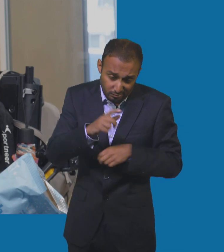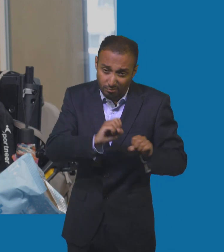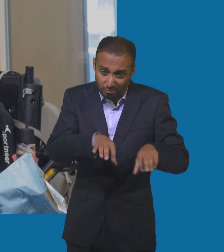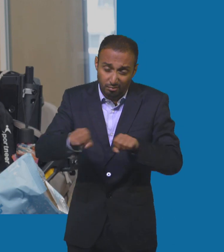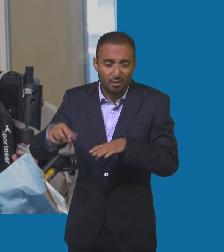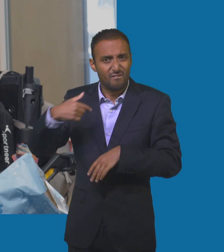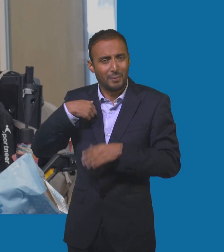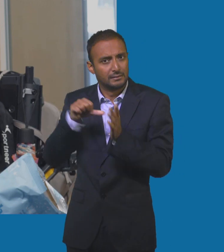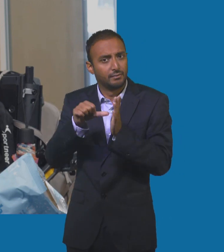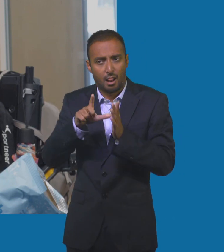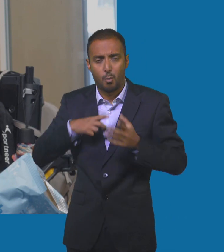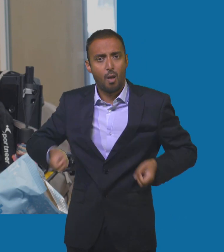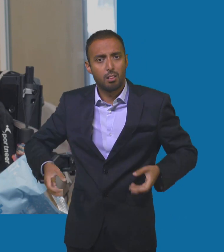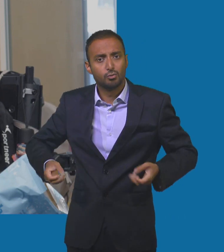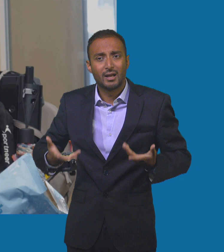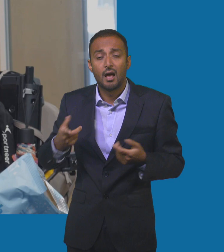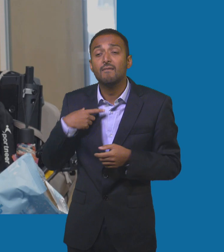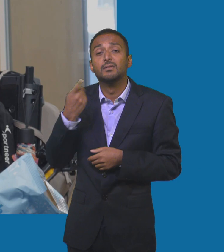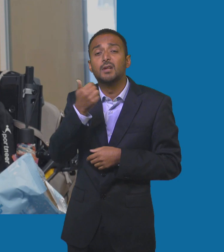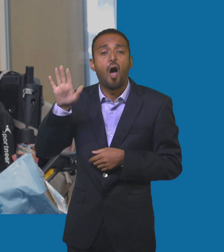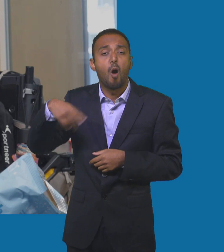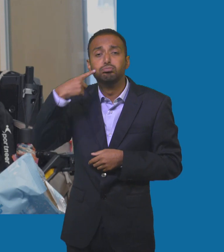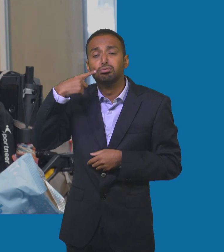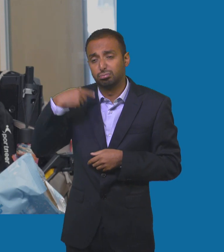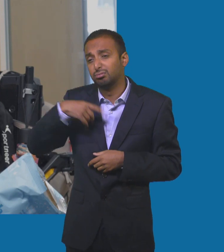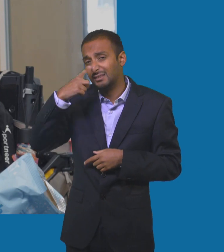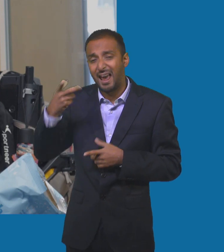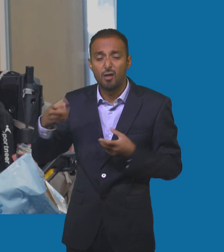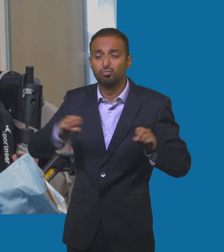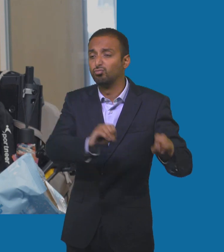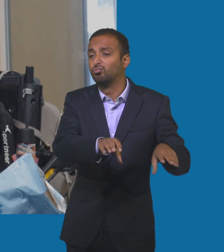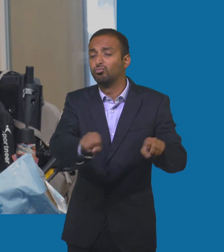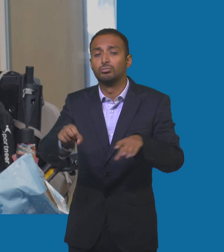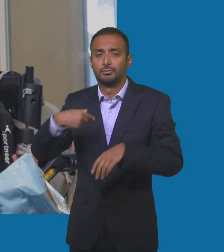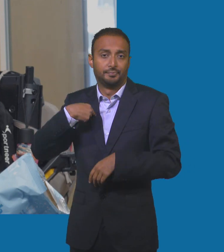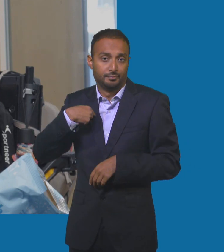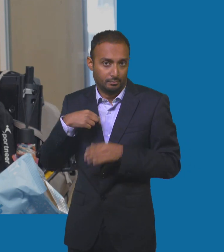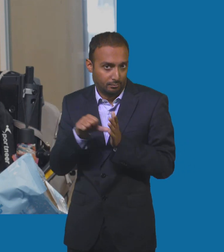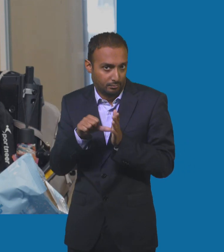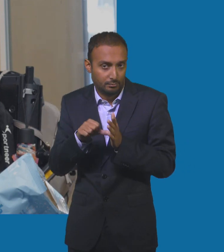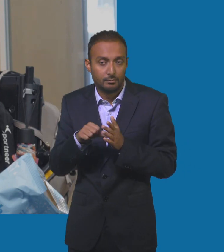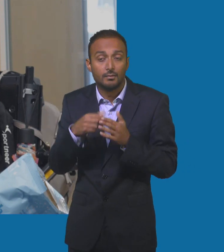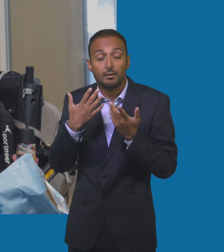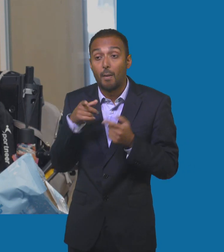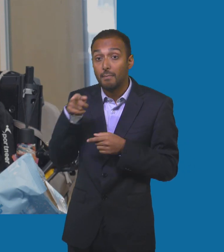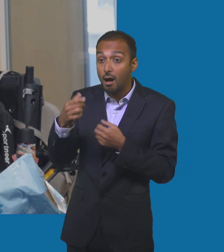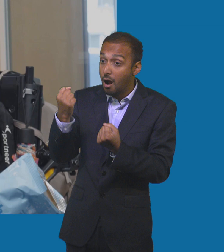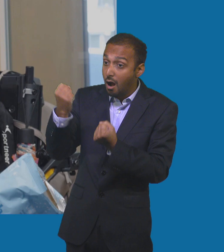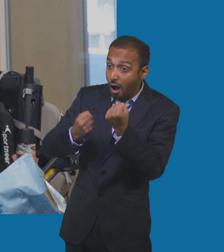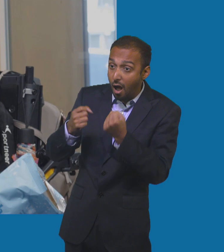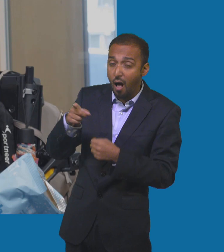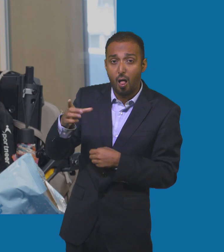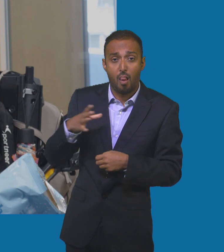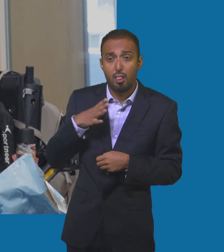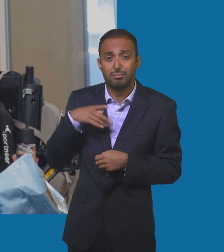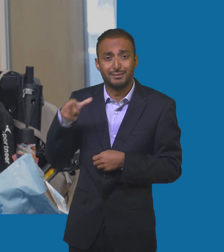people that might be relatively easy, but I guess having a car that is doing the hard work for you, just making